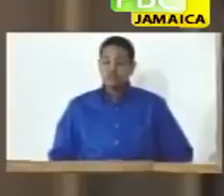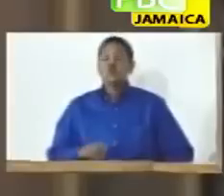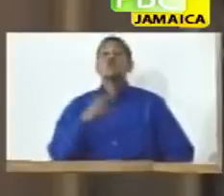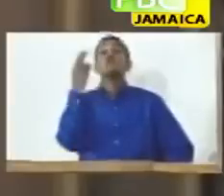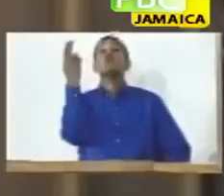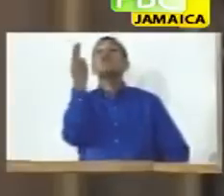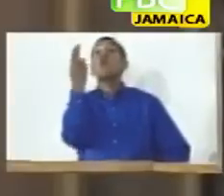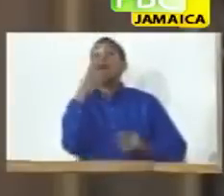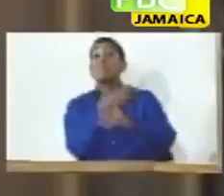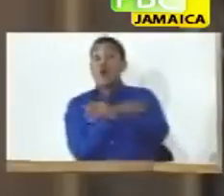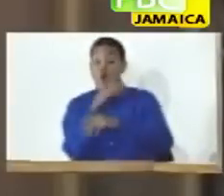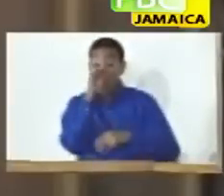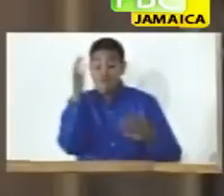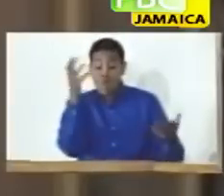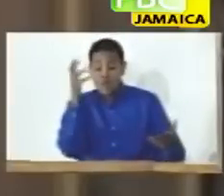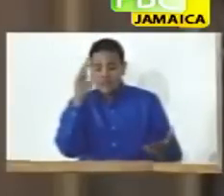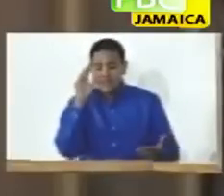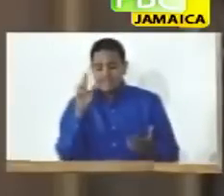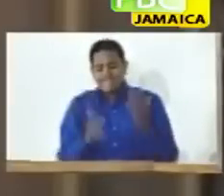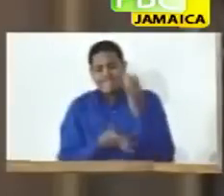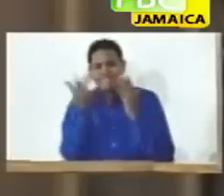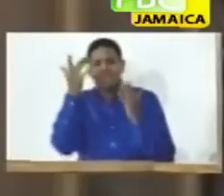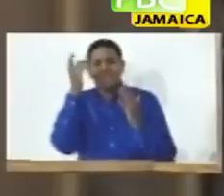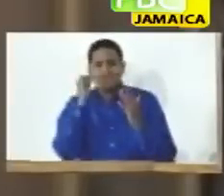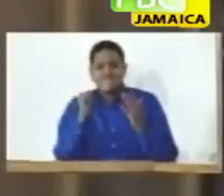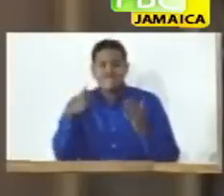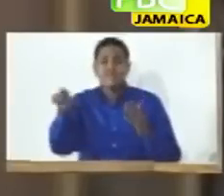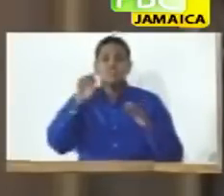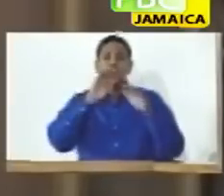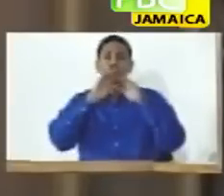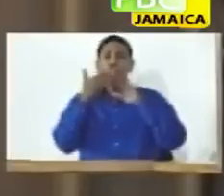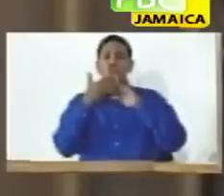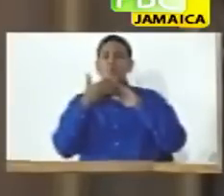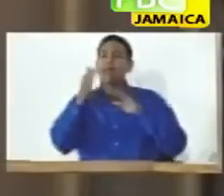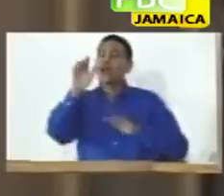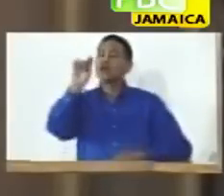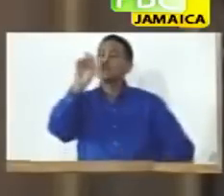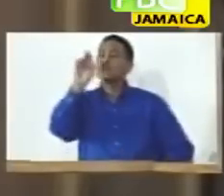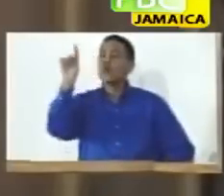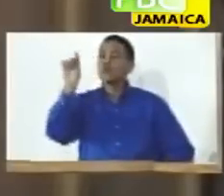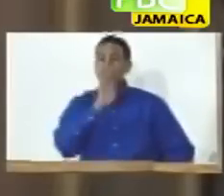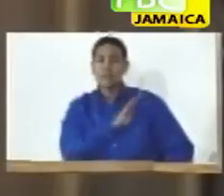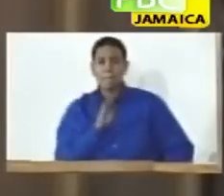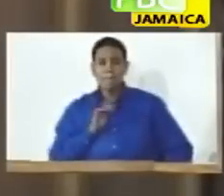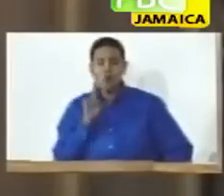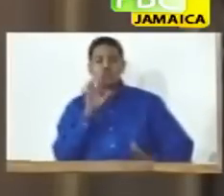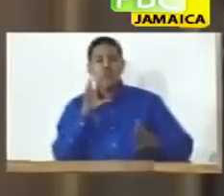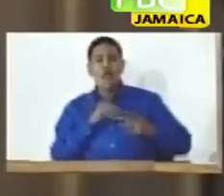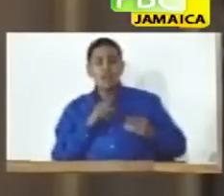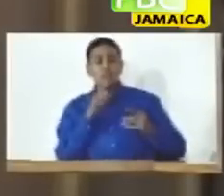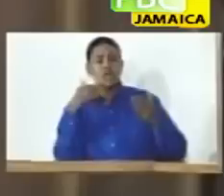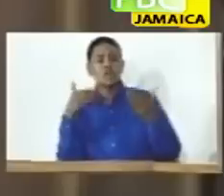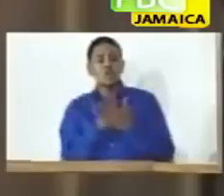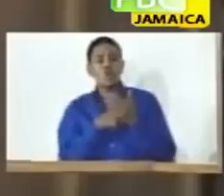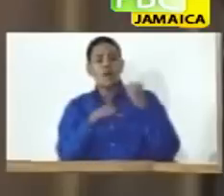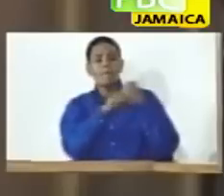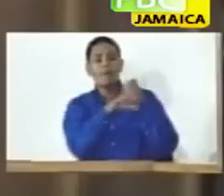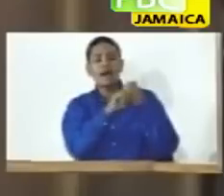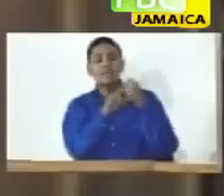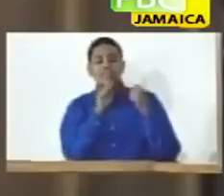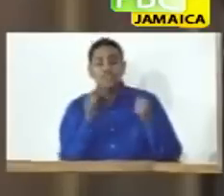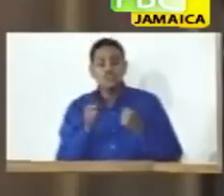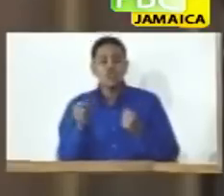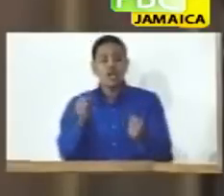Using the power of digital technologies, the Jamaica Tourist Board has adopted a new marketing strategy